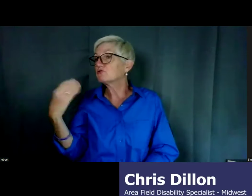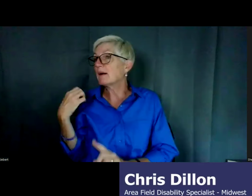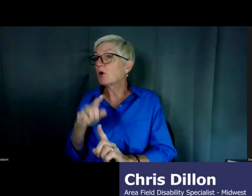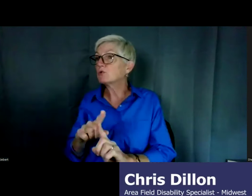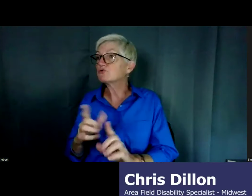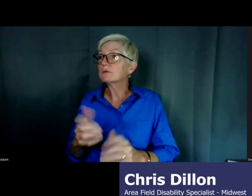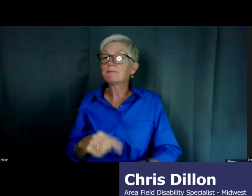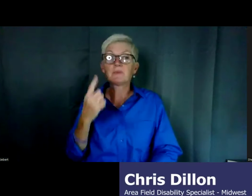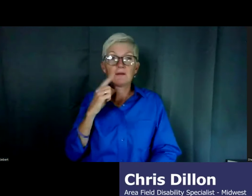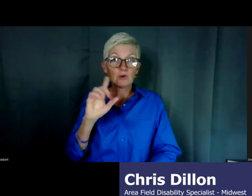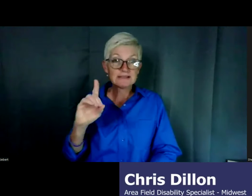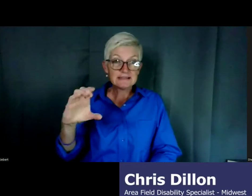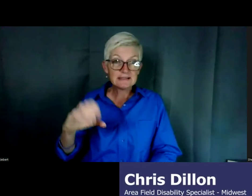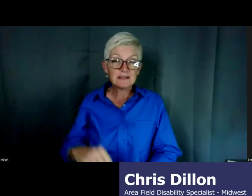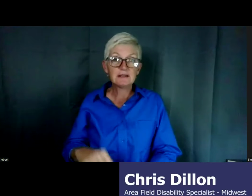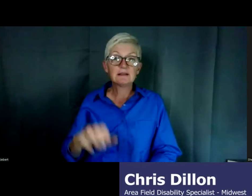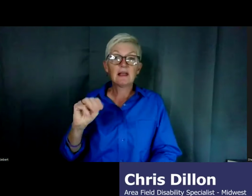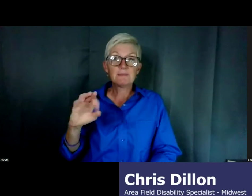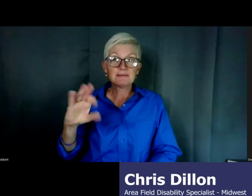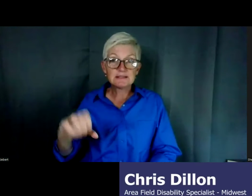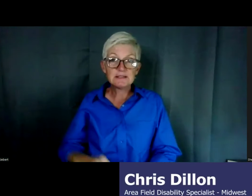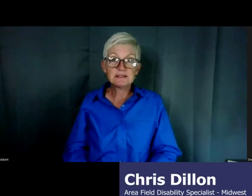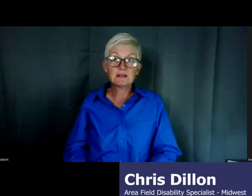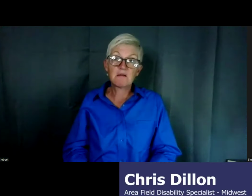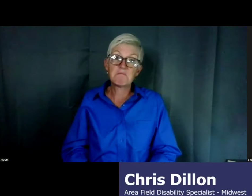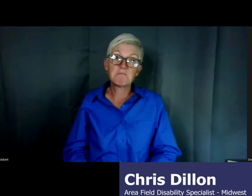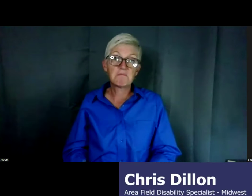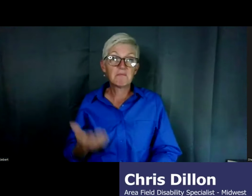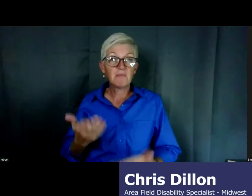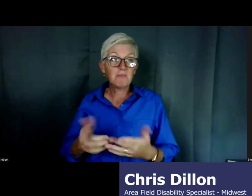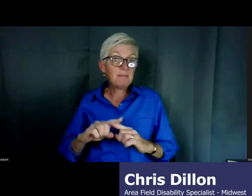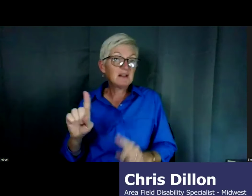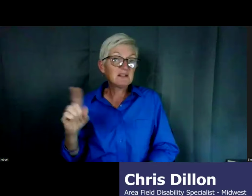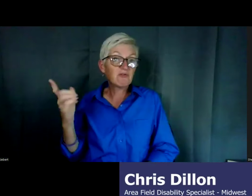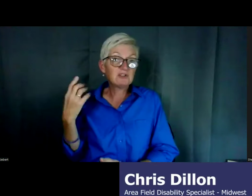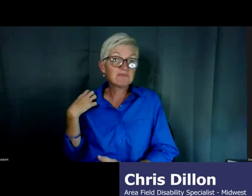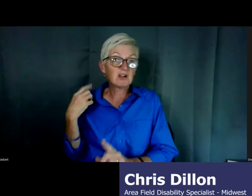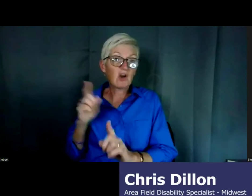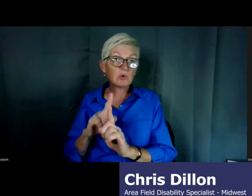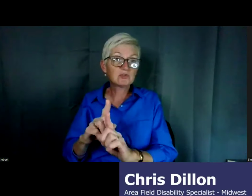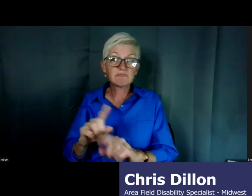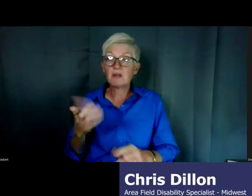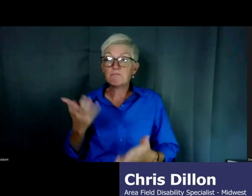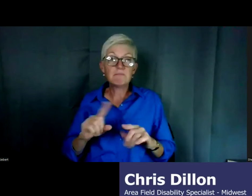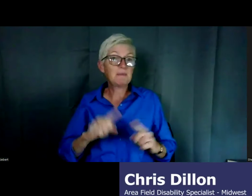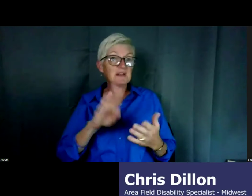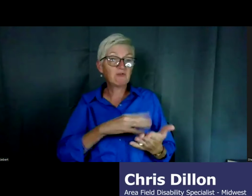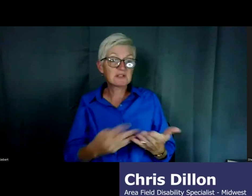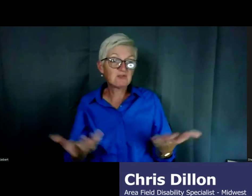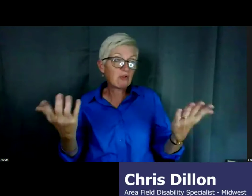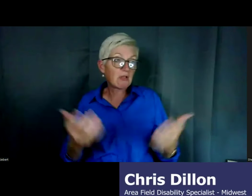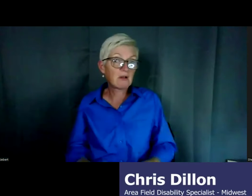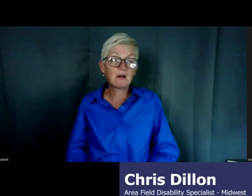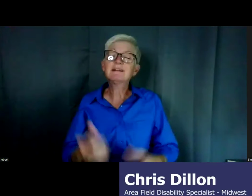For the DCs and our micro fulfillment centers, maybe a different job coach, maybe a different schedule. And